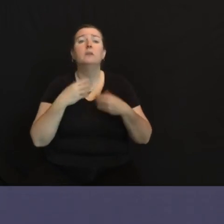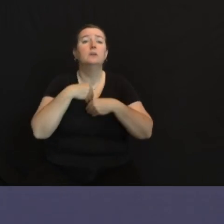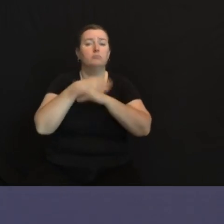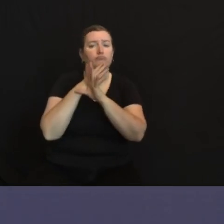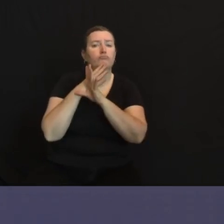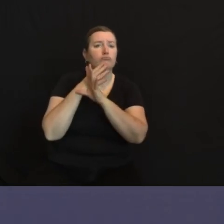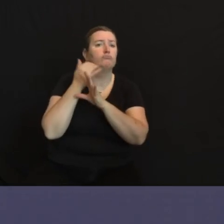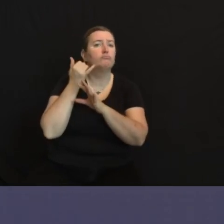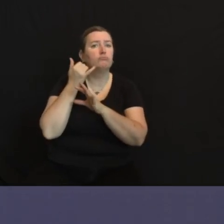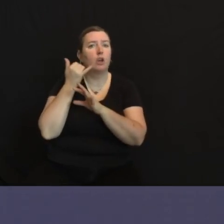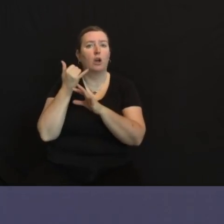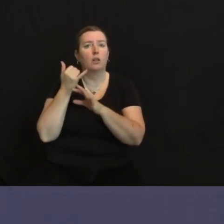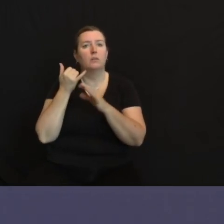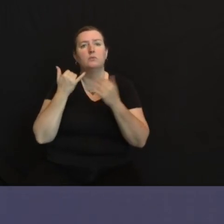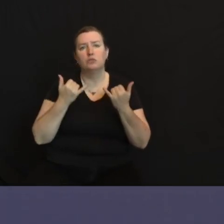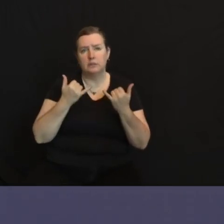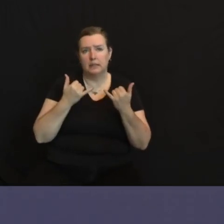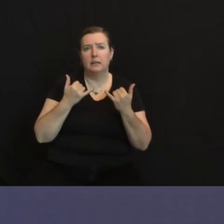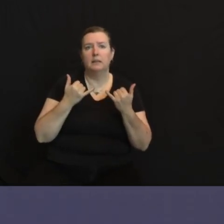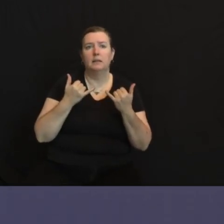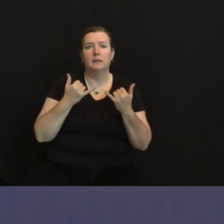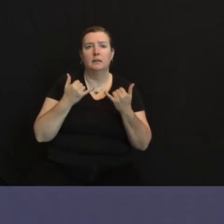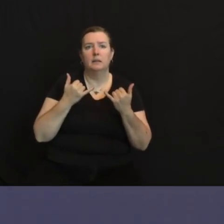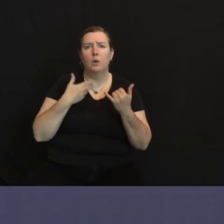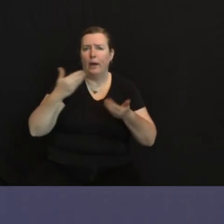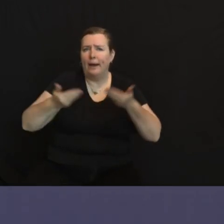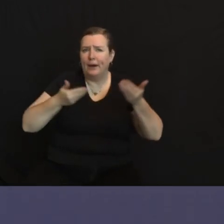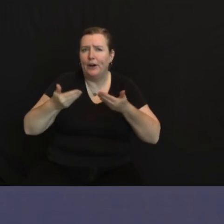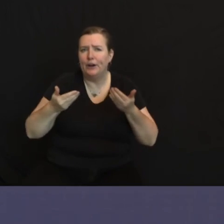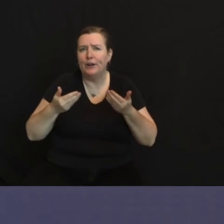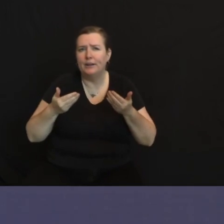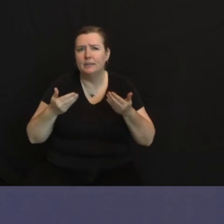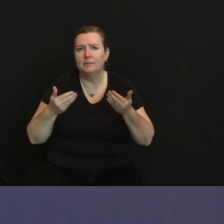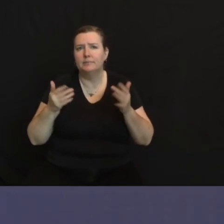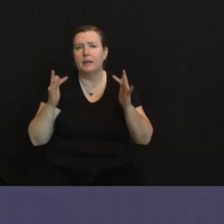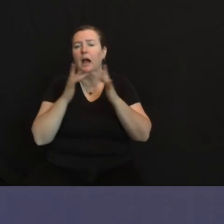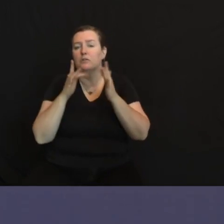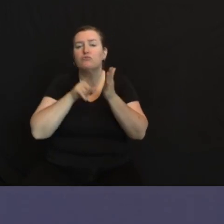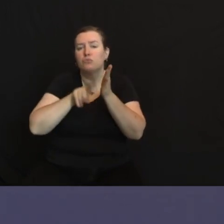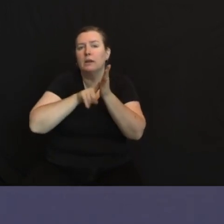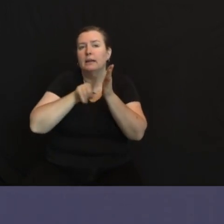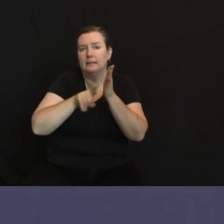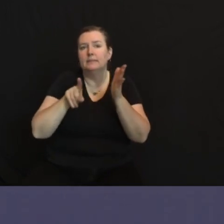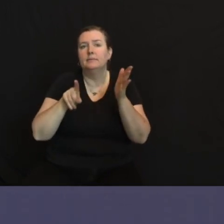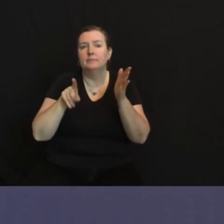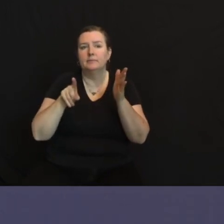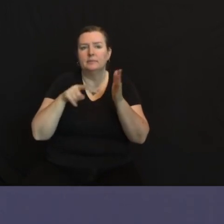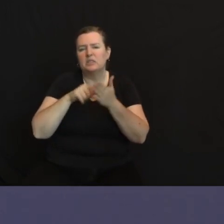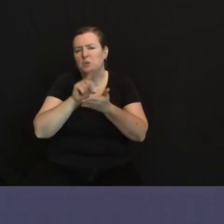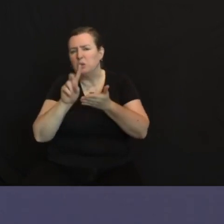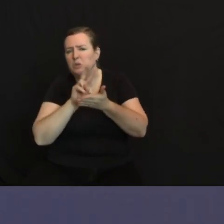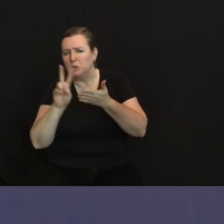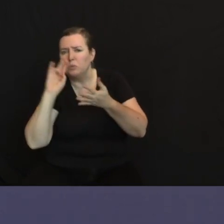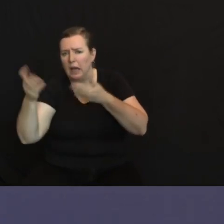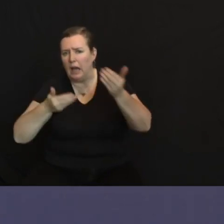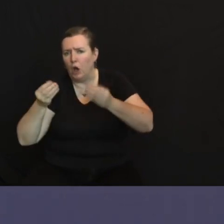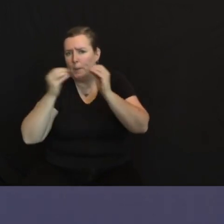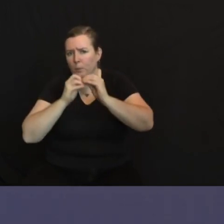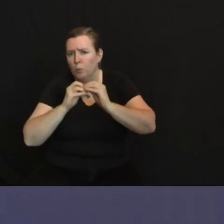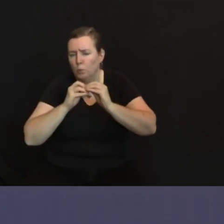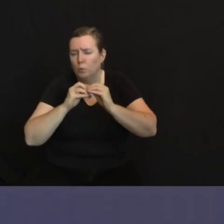whole bunch of contact tracers in the next couple of weeks, so that still is relevant. And on